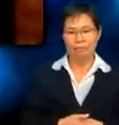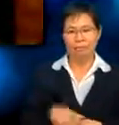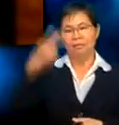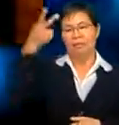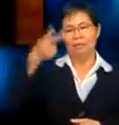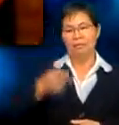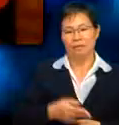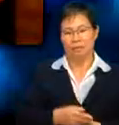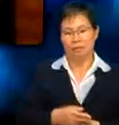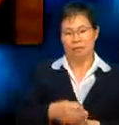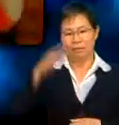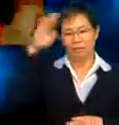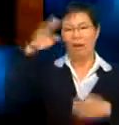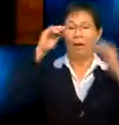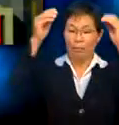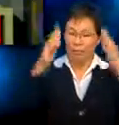Hi, Professor.